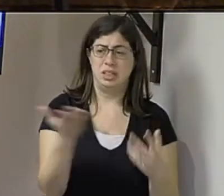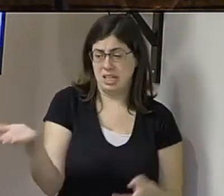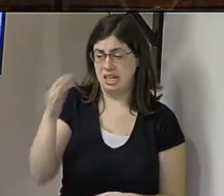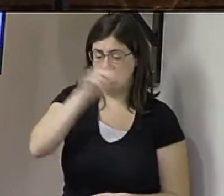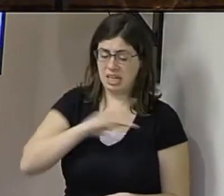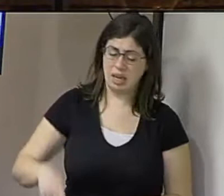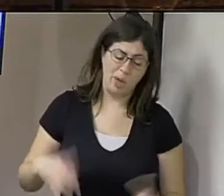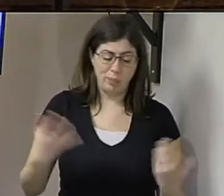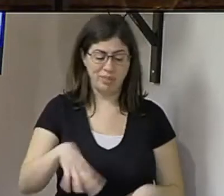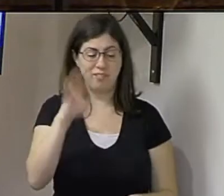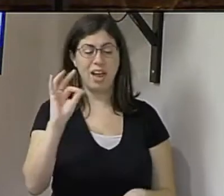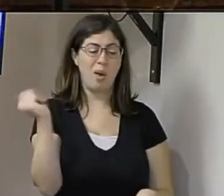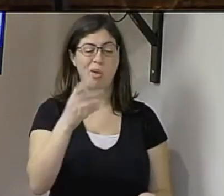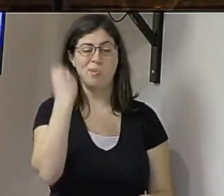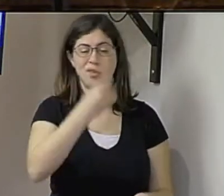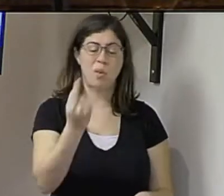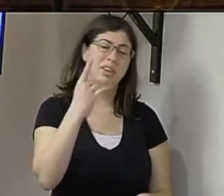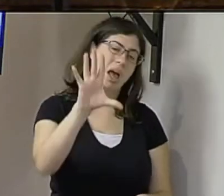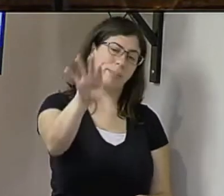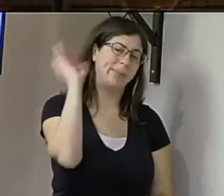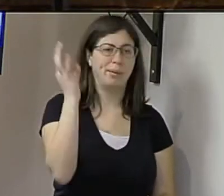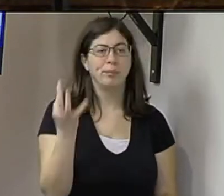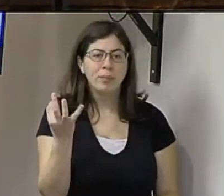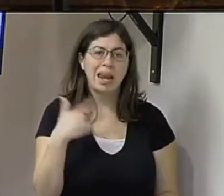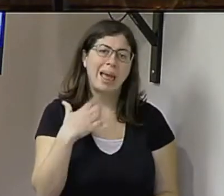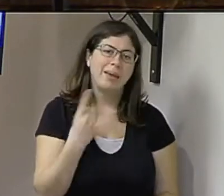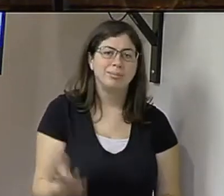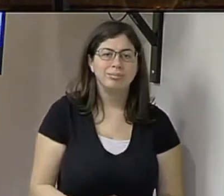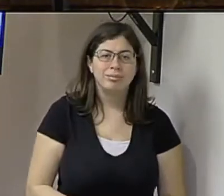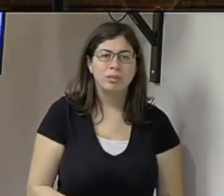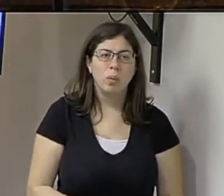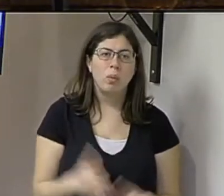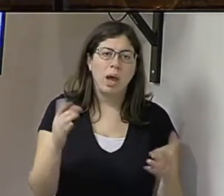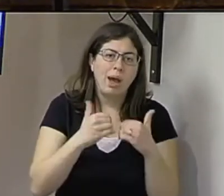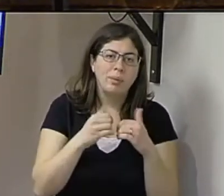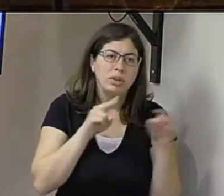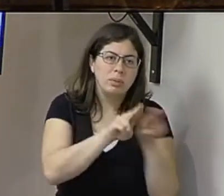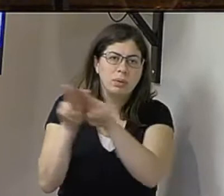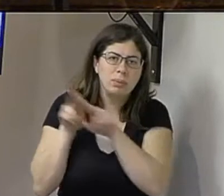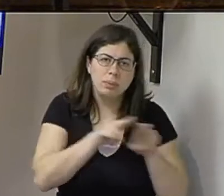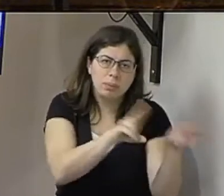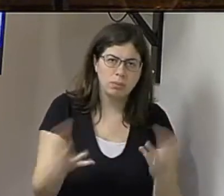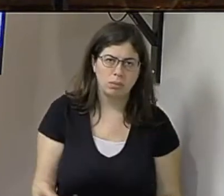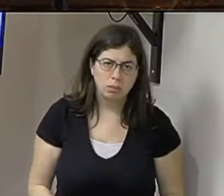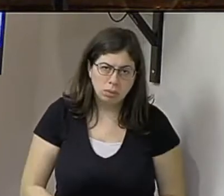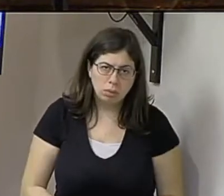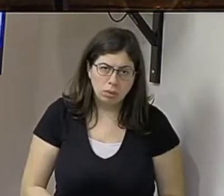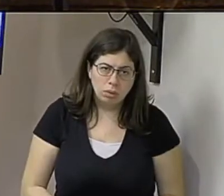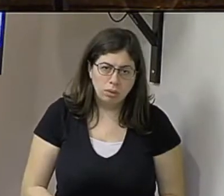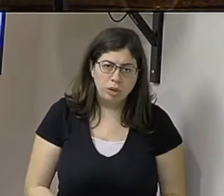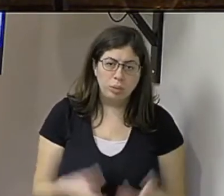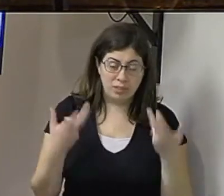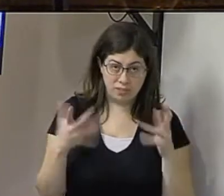he just says, well, find all the beautiful ones, and I'll pick the one that I like by sleeping with all of them. And then when he completes